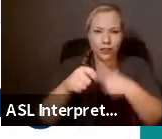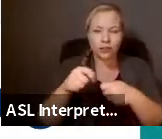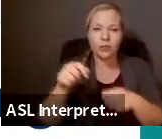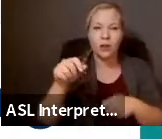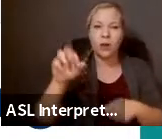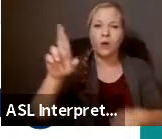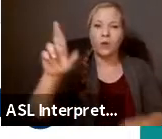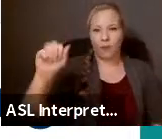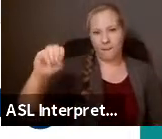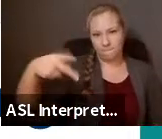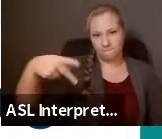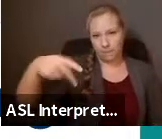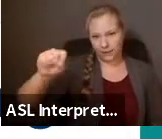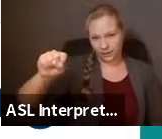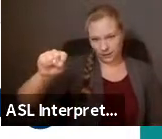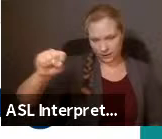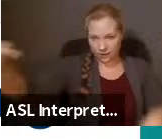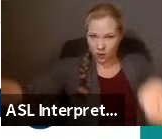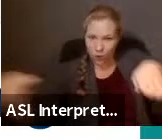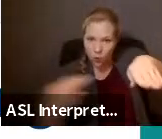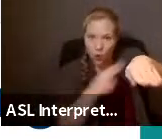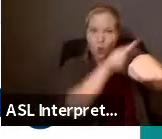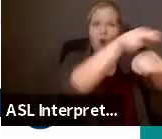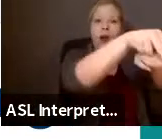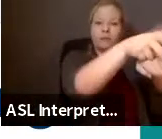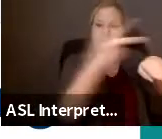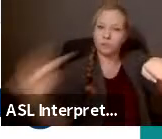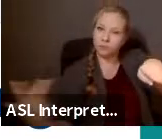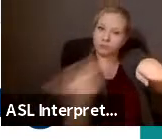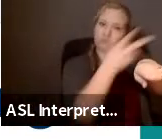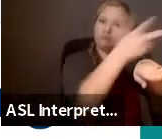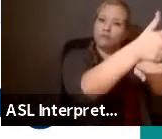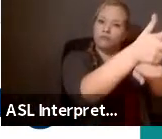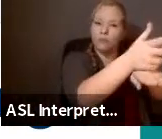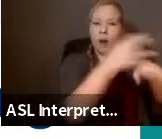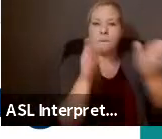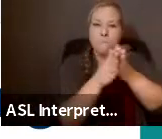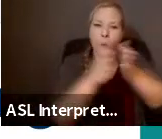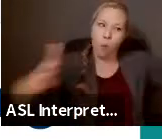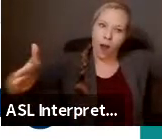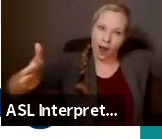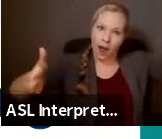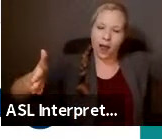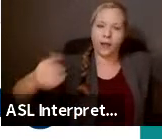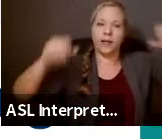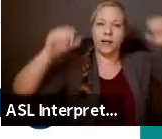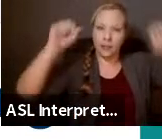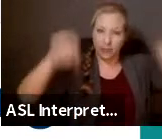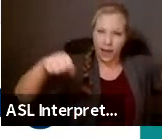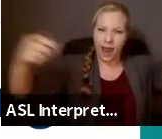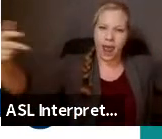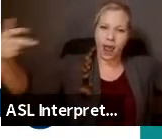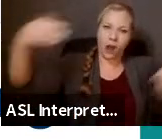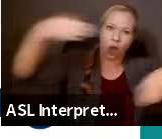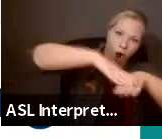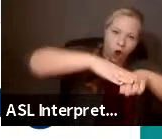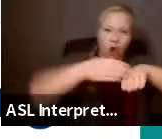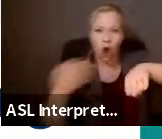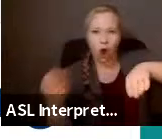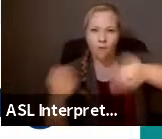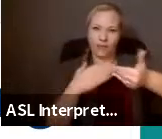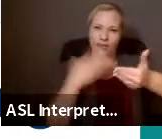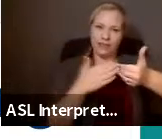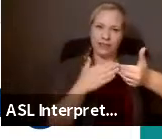ramps associated with all of this. The interchange access area is much wider. We have a larger footprint. And